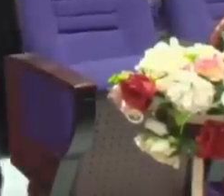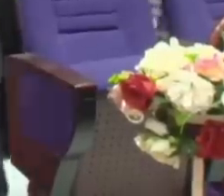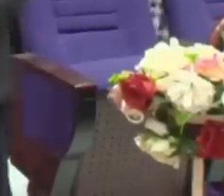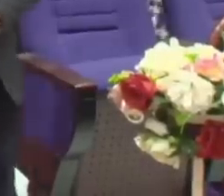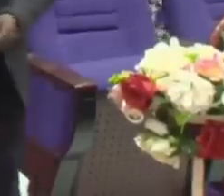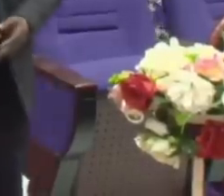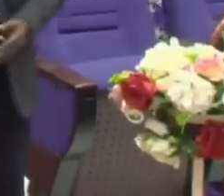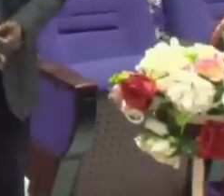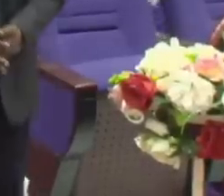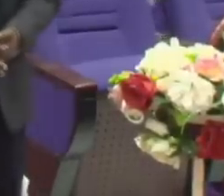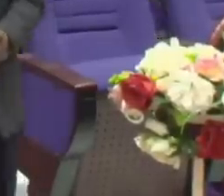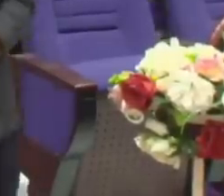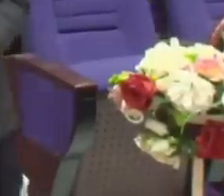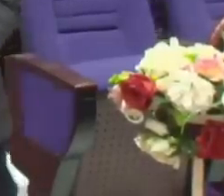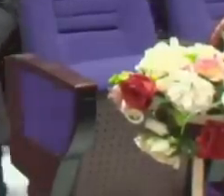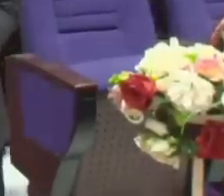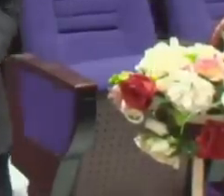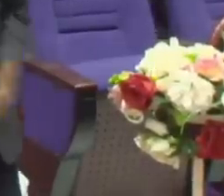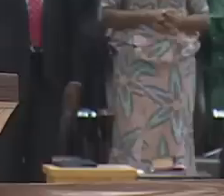God. Oh, thank you, my Savior.